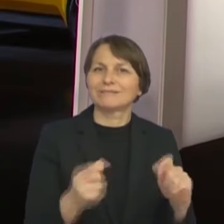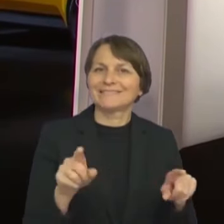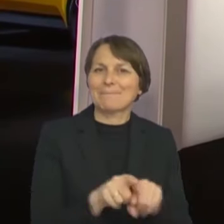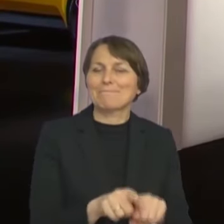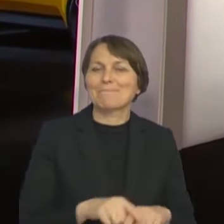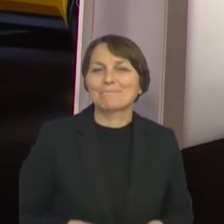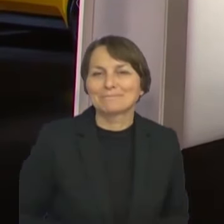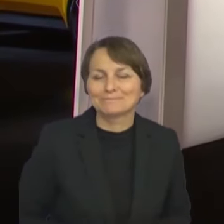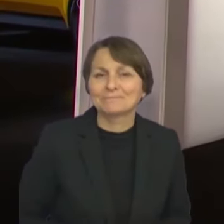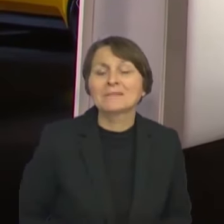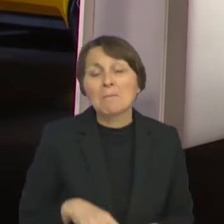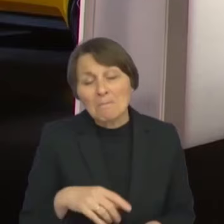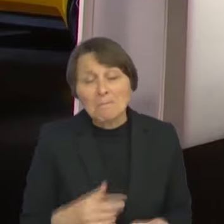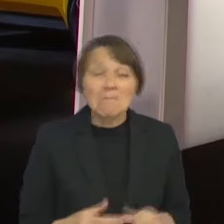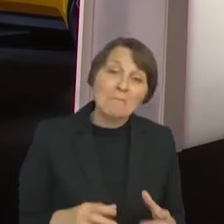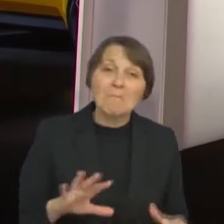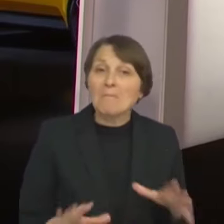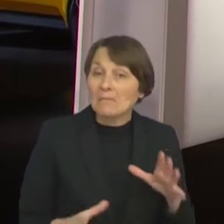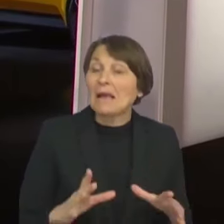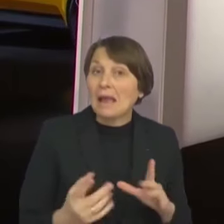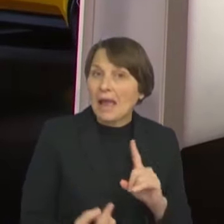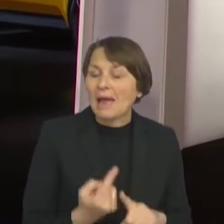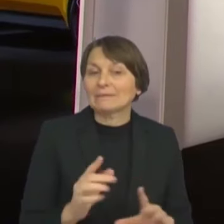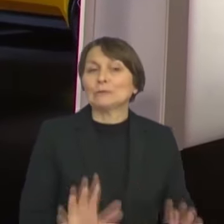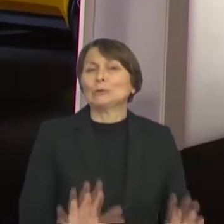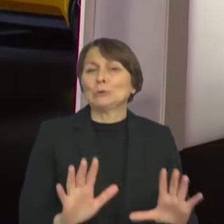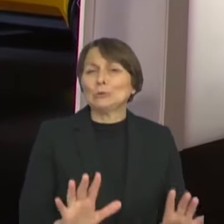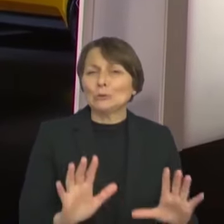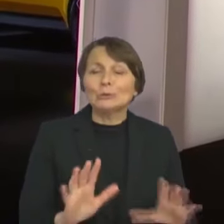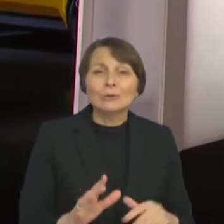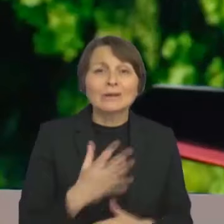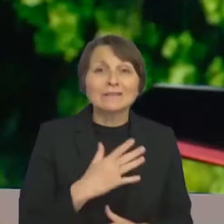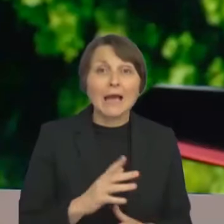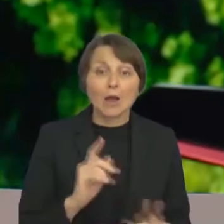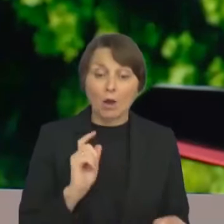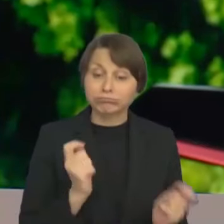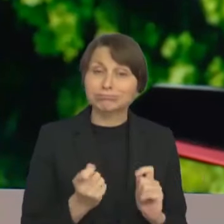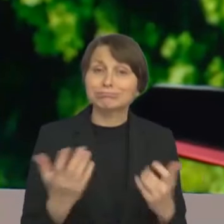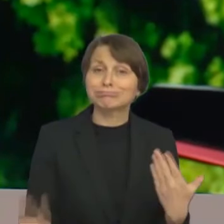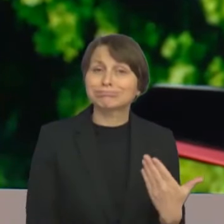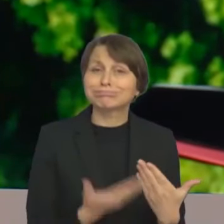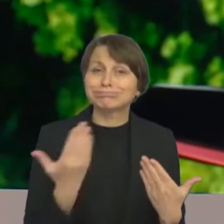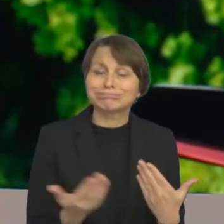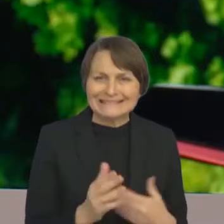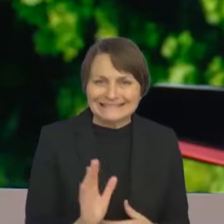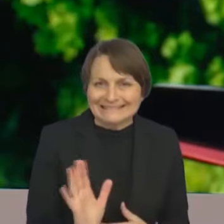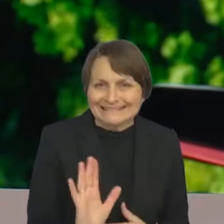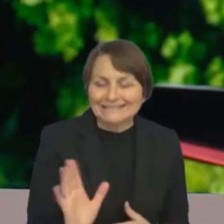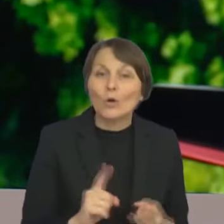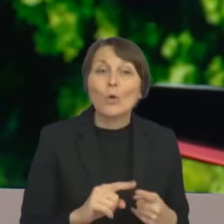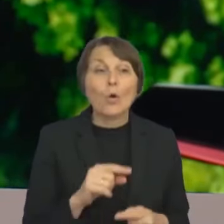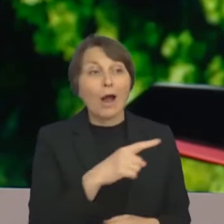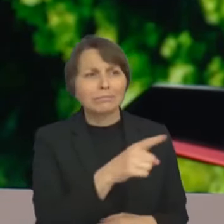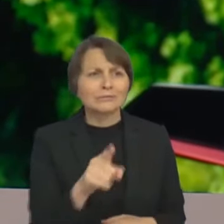can hurt. It can mean certain changes that may not be easy or may not be easily acceptable